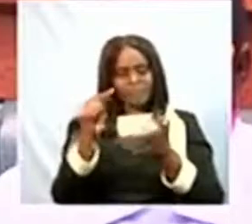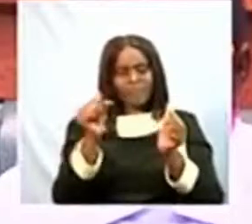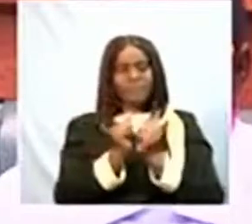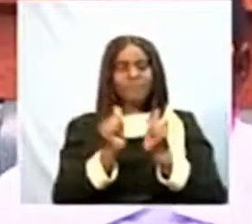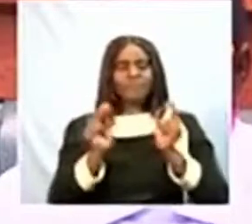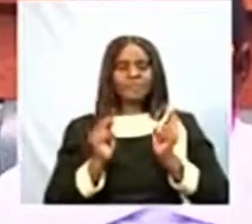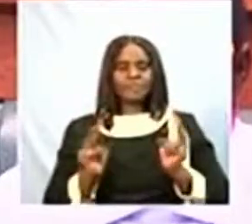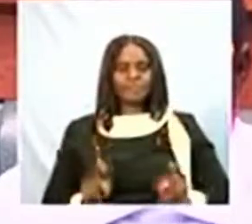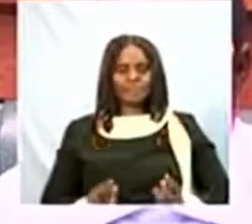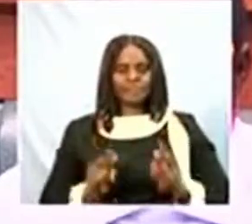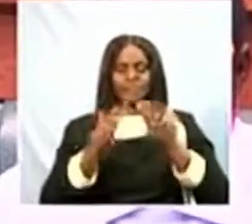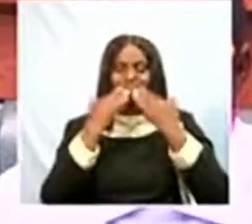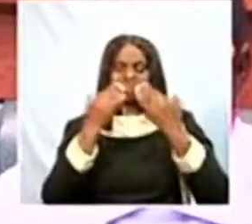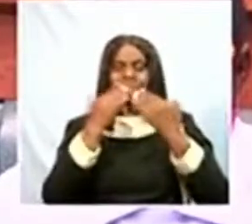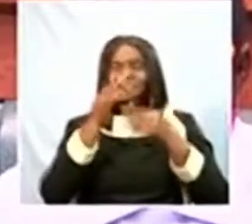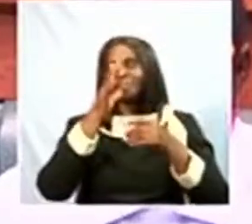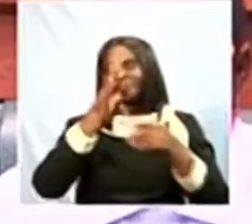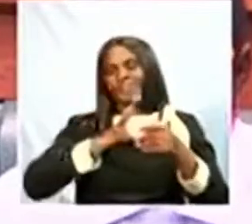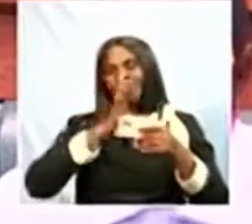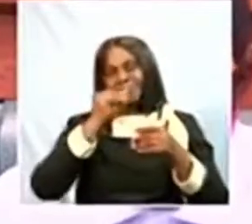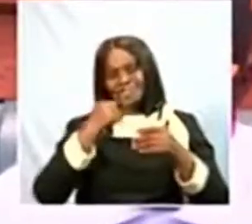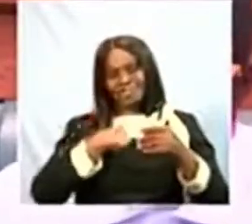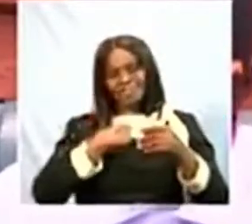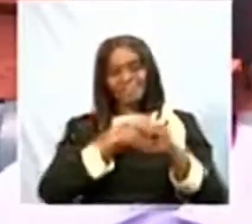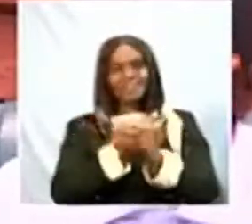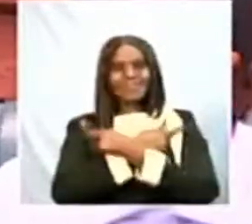healthy. Thank you, Madam Speaker. I raise my case.